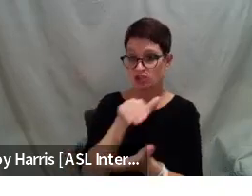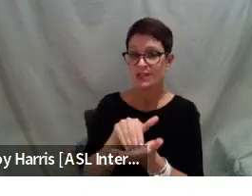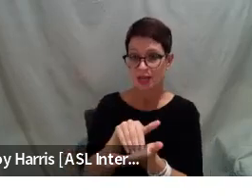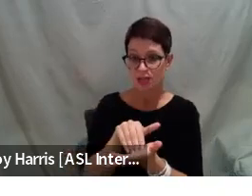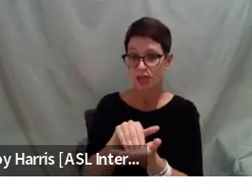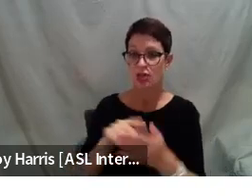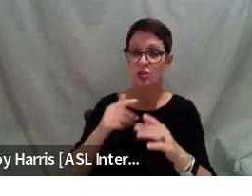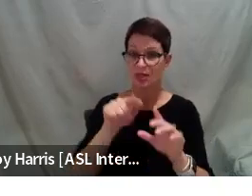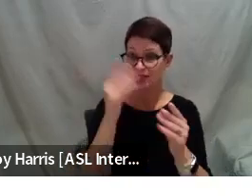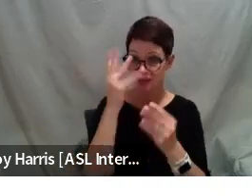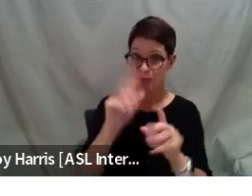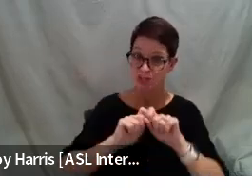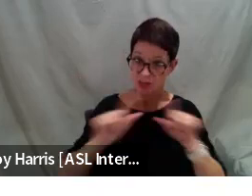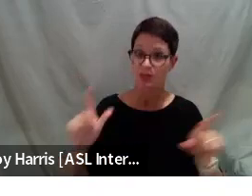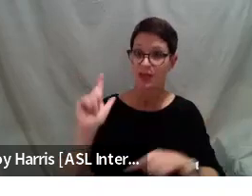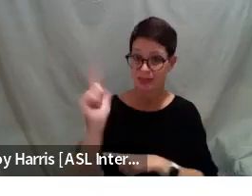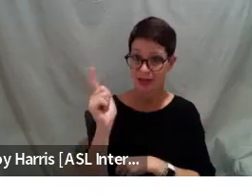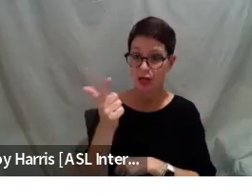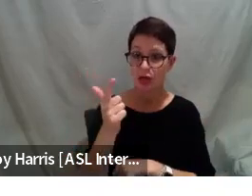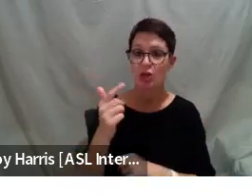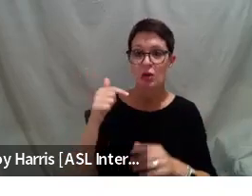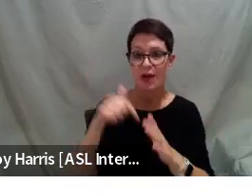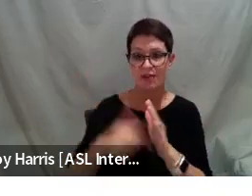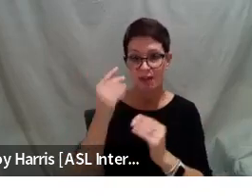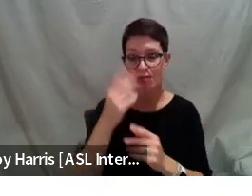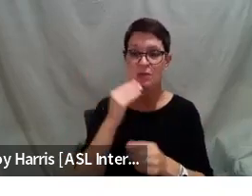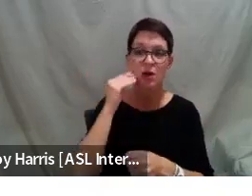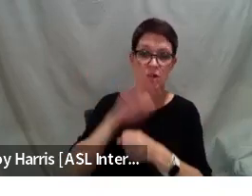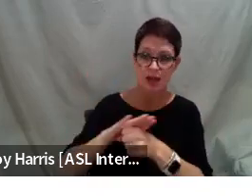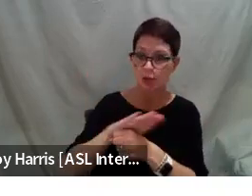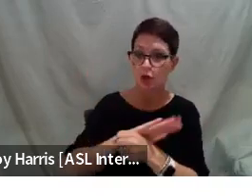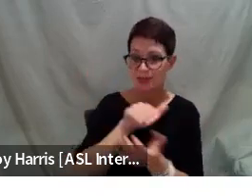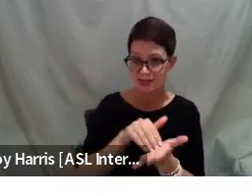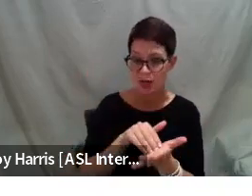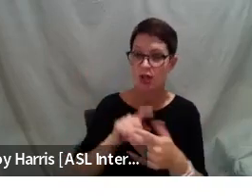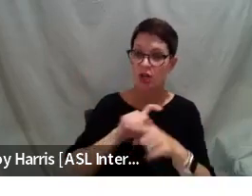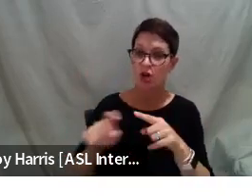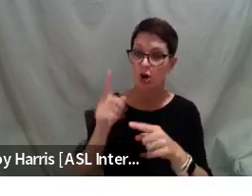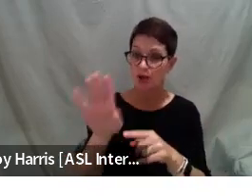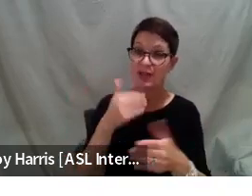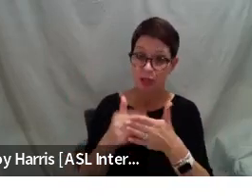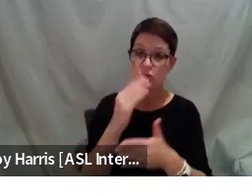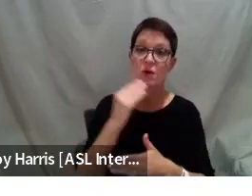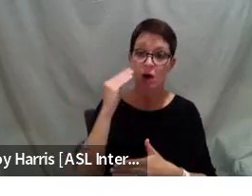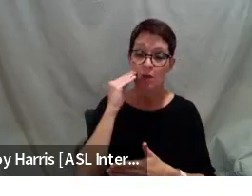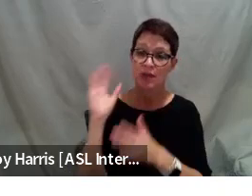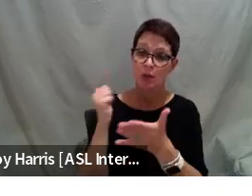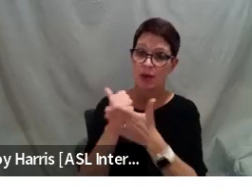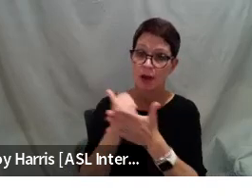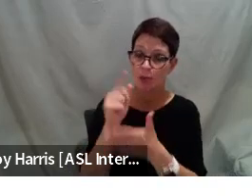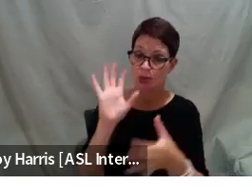when we send out this information later, you'll have information on each neighborhood energy center, and you can call the one that's in your neighborhood and they'll be able to connect